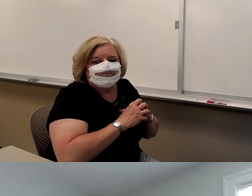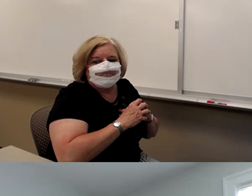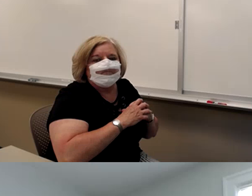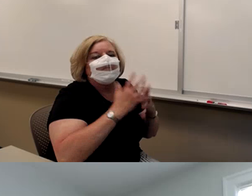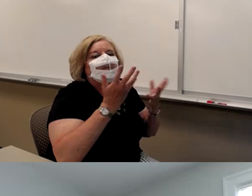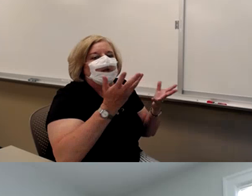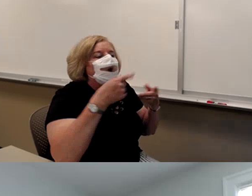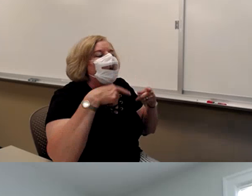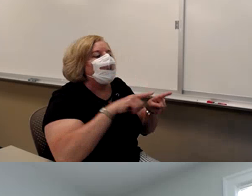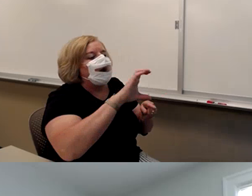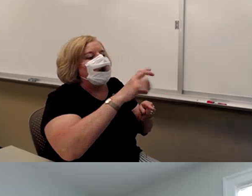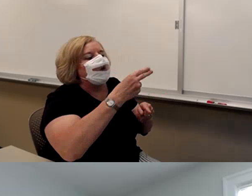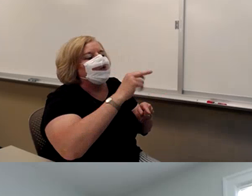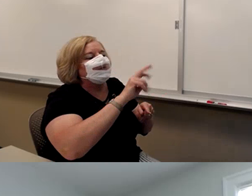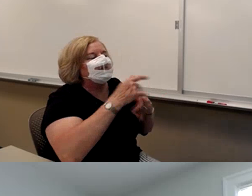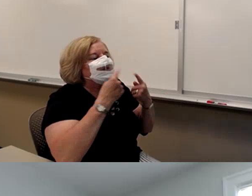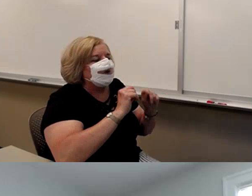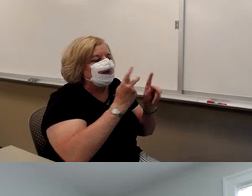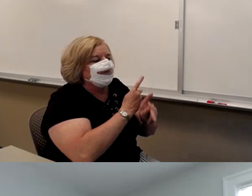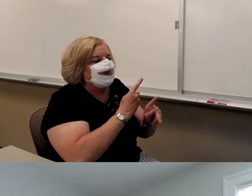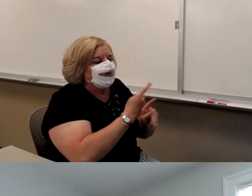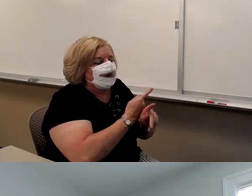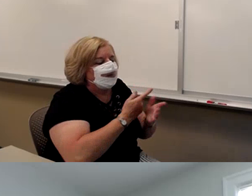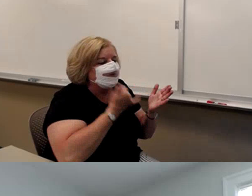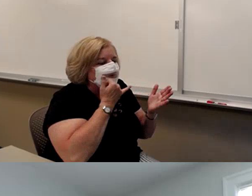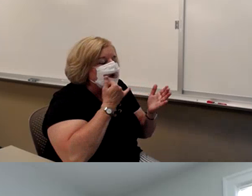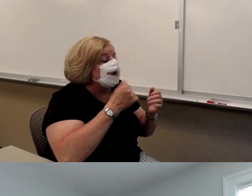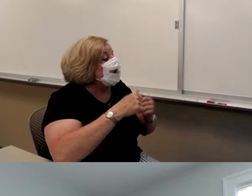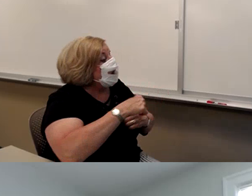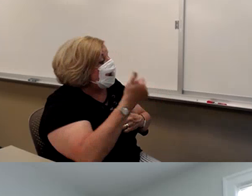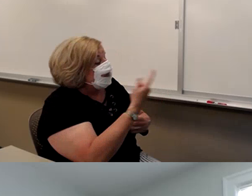So while Christy's trying to get there, are there any other questions?